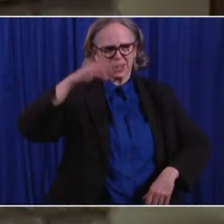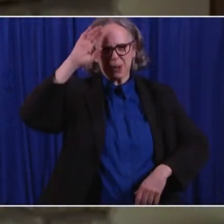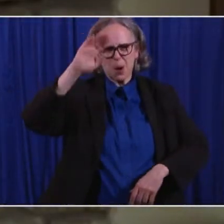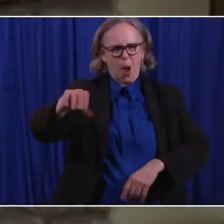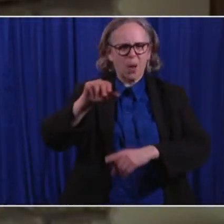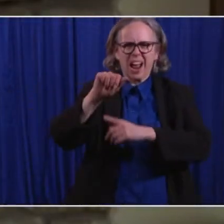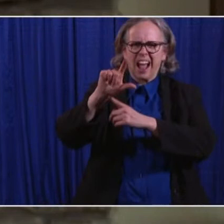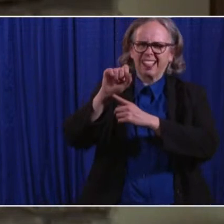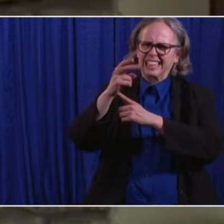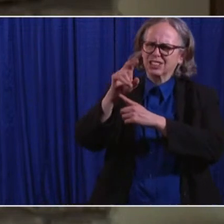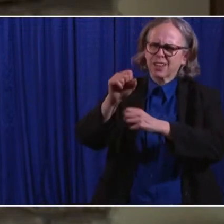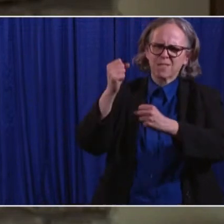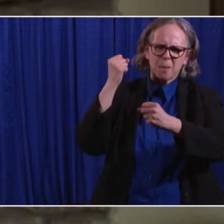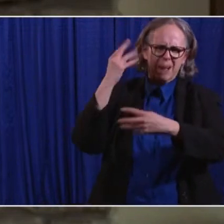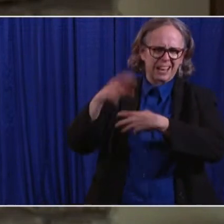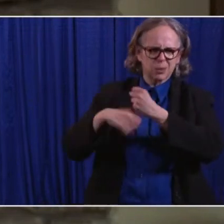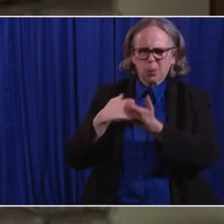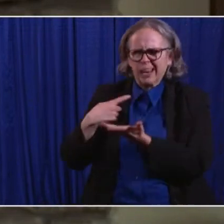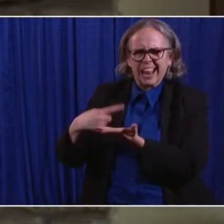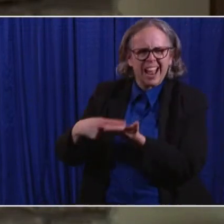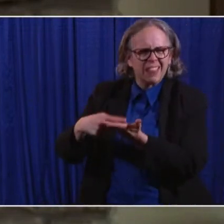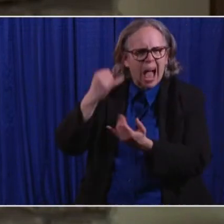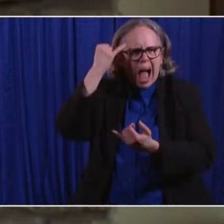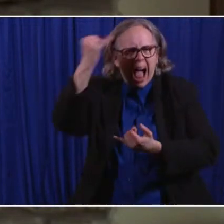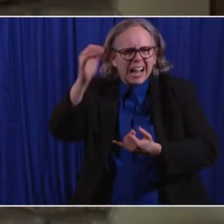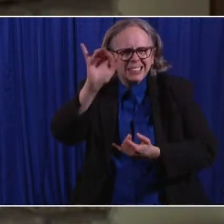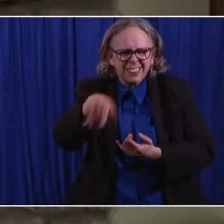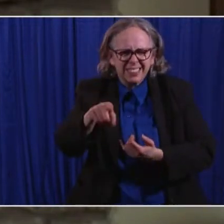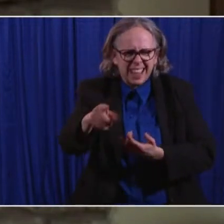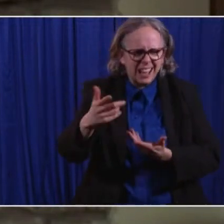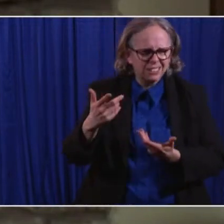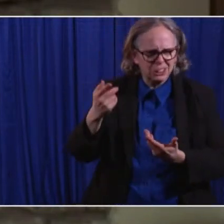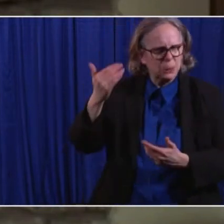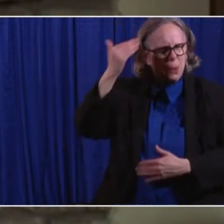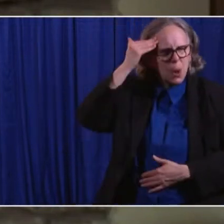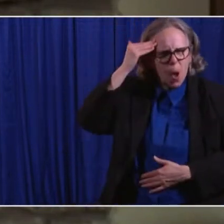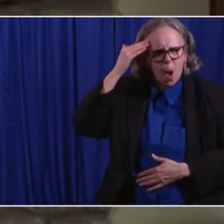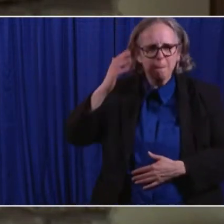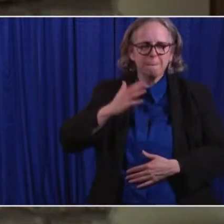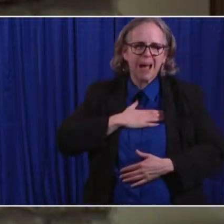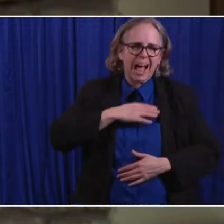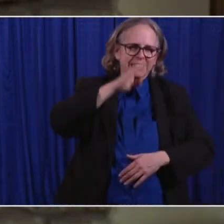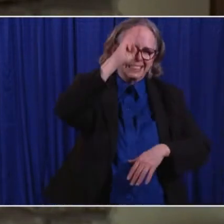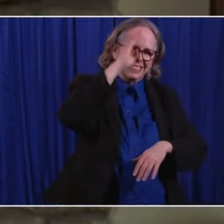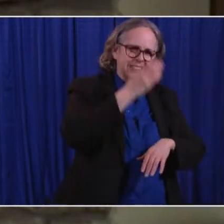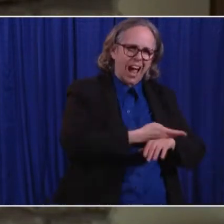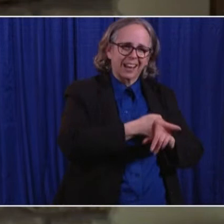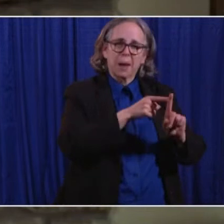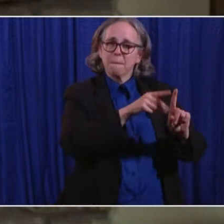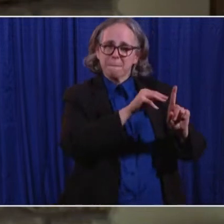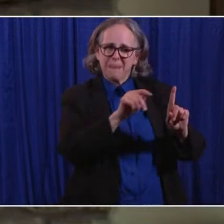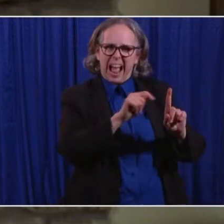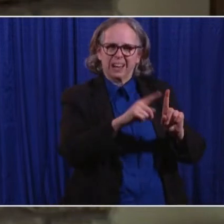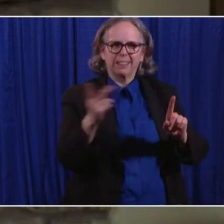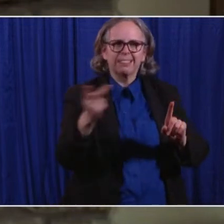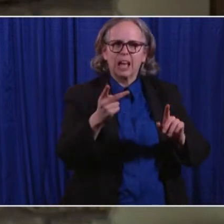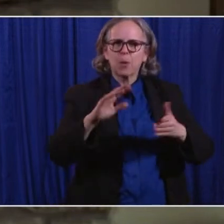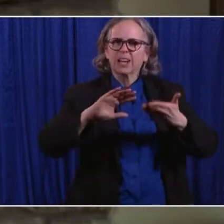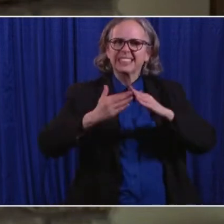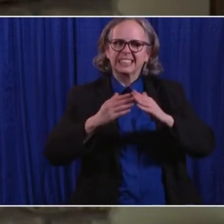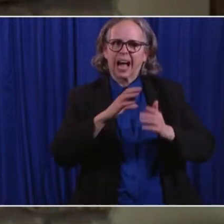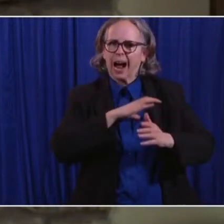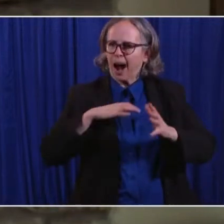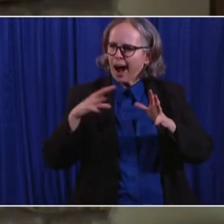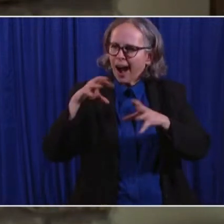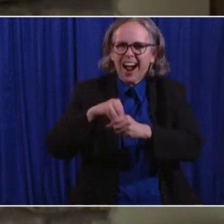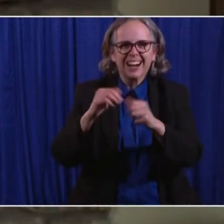She and my son, Pat, served on city council together, and she's a friend, and she's